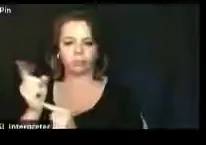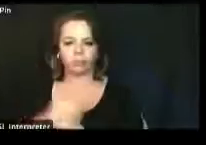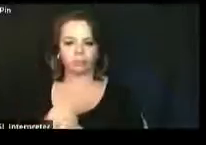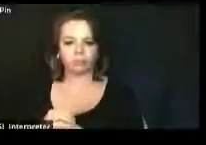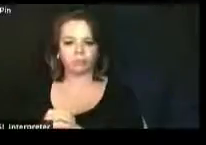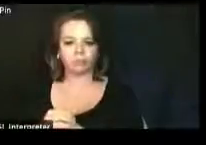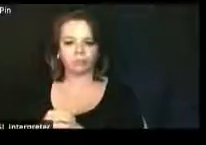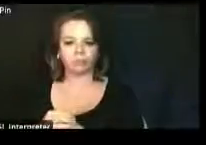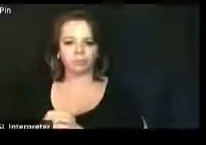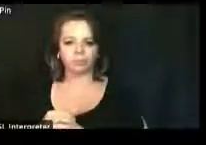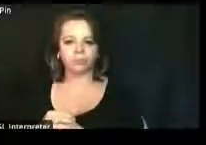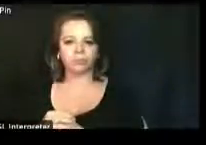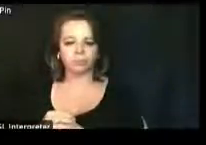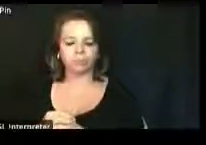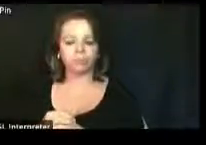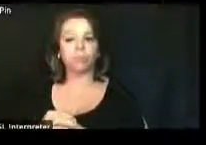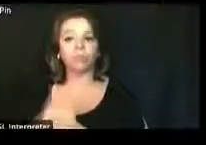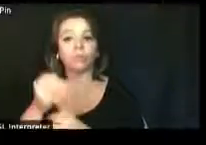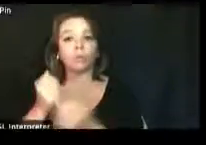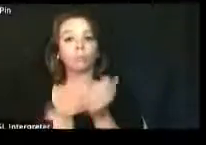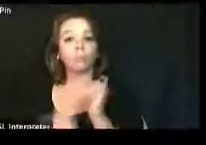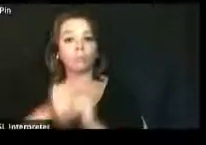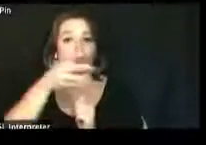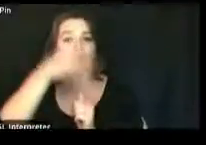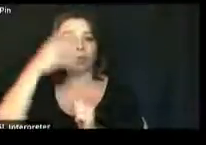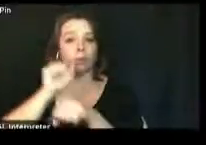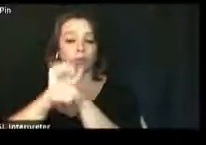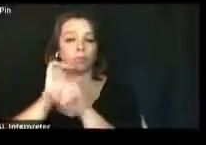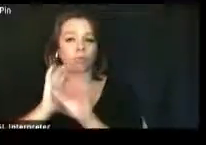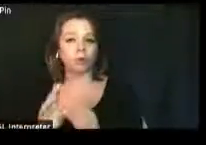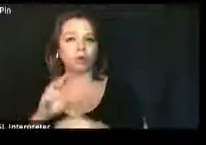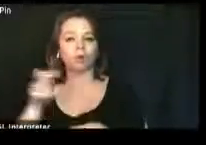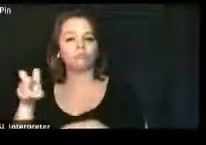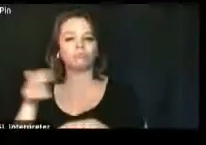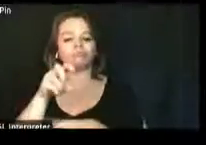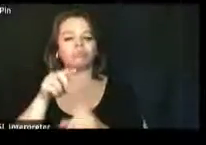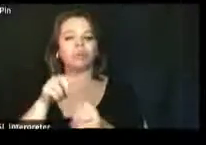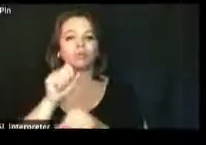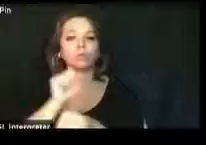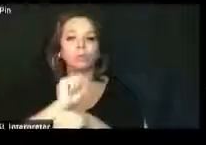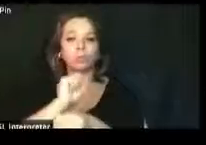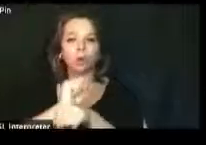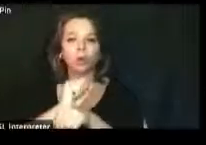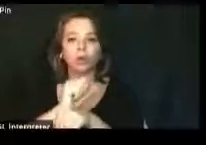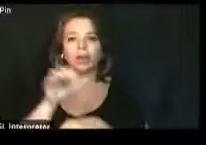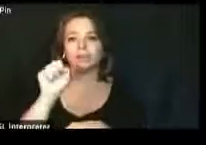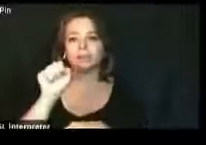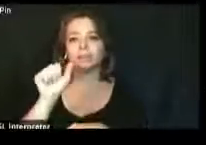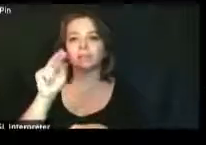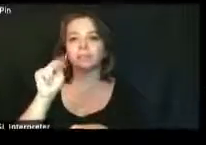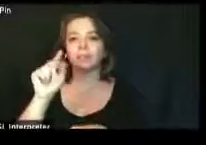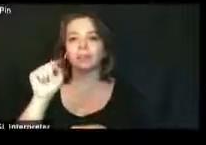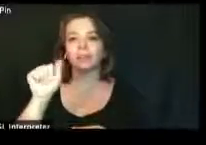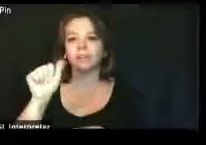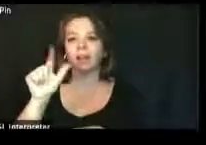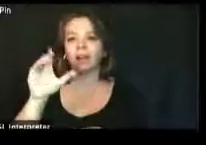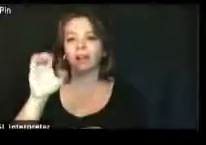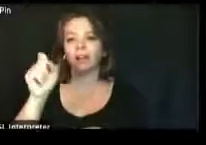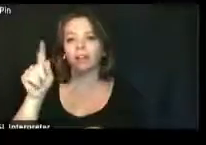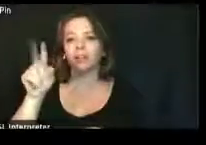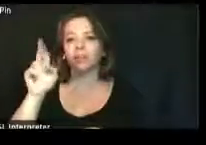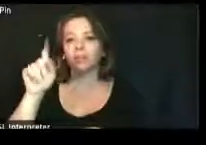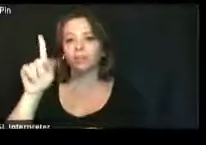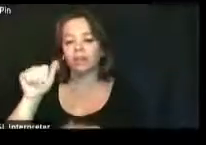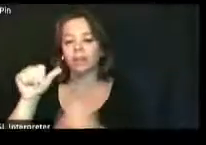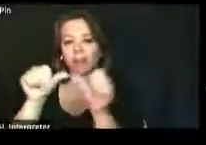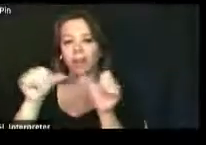So the majority of the immigrant workers travel to work in the Santa Clarita area in Los Angeles to be able to work